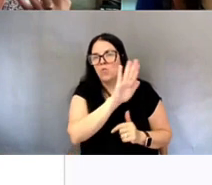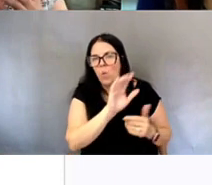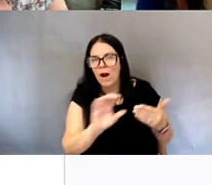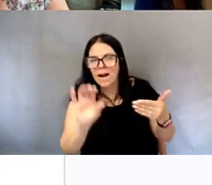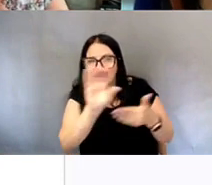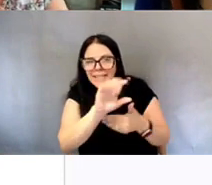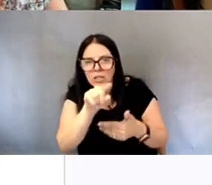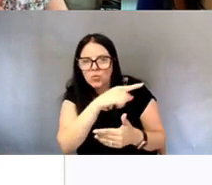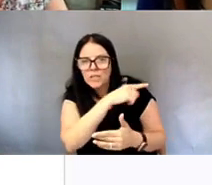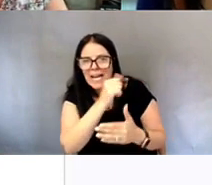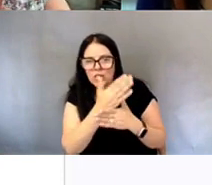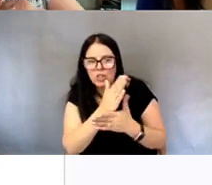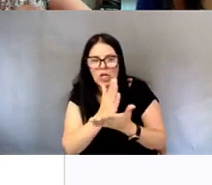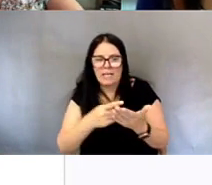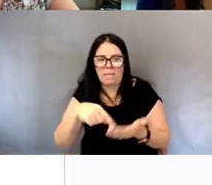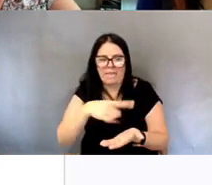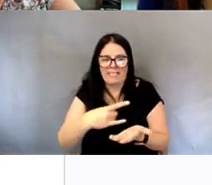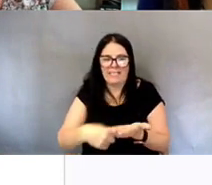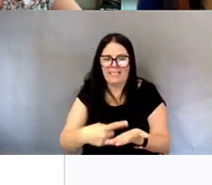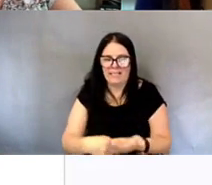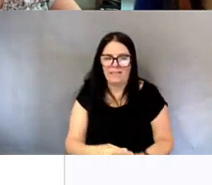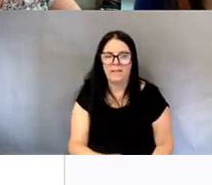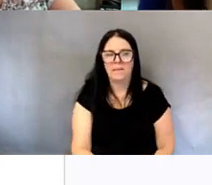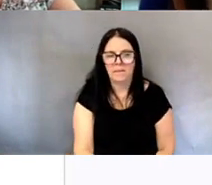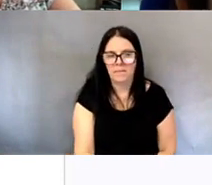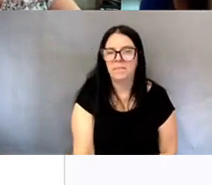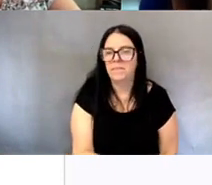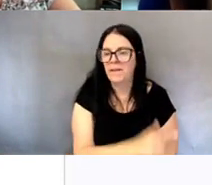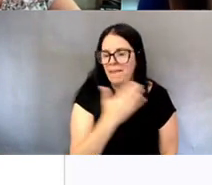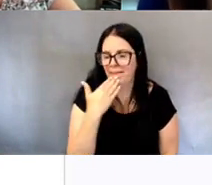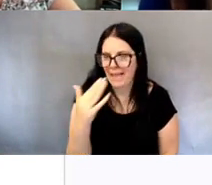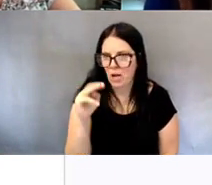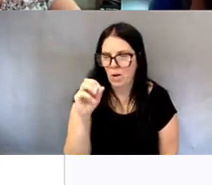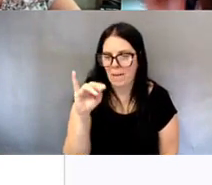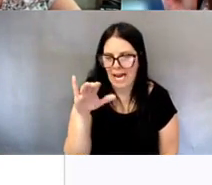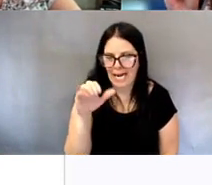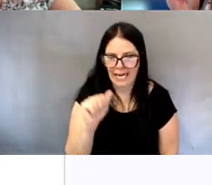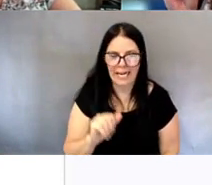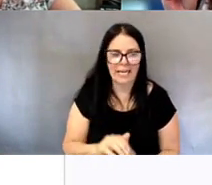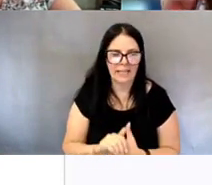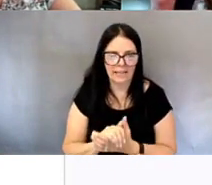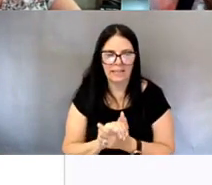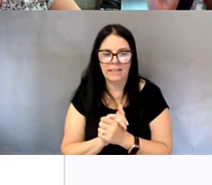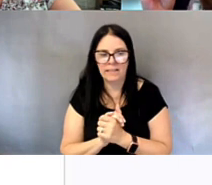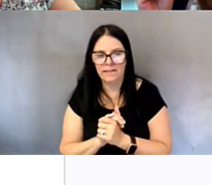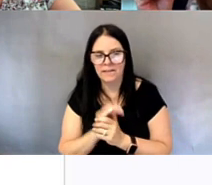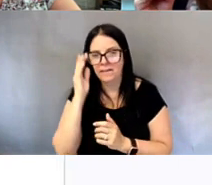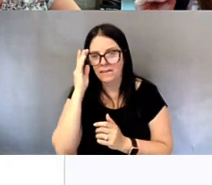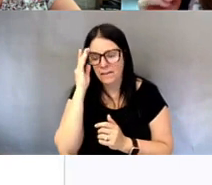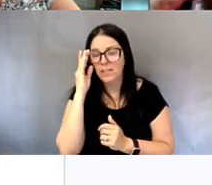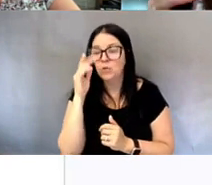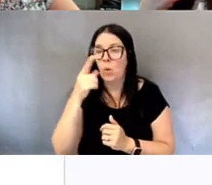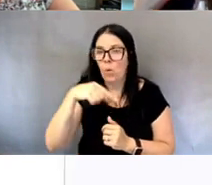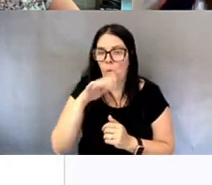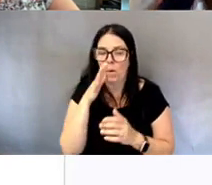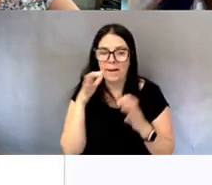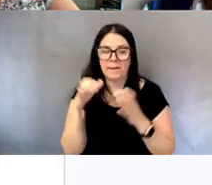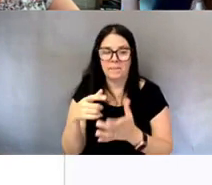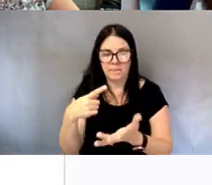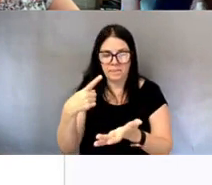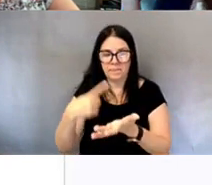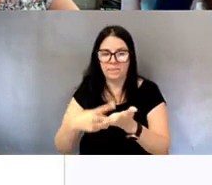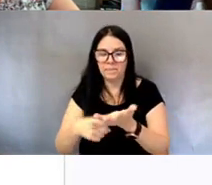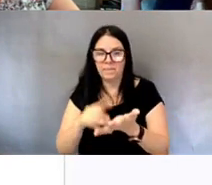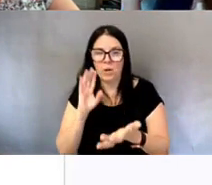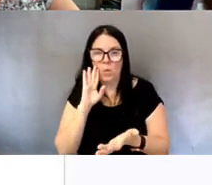to share some of the reflections. Yes, thank you. Thanks, Monica. So this is where we're going to debrief. I hope you all enjoyed